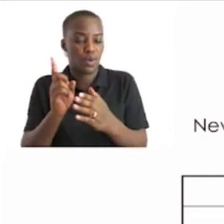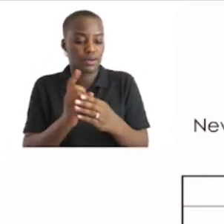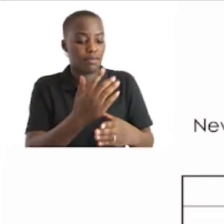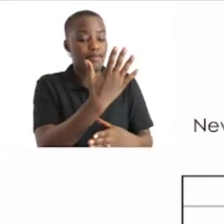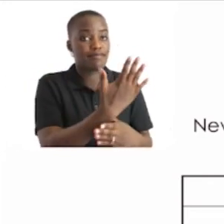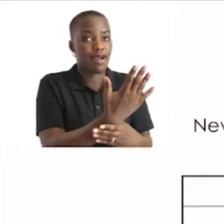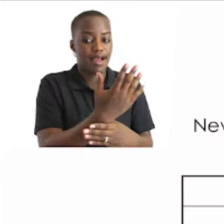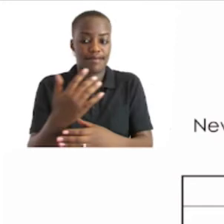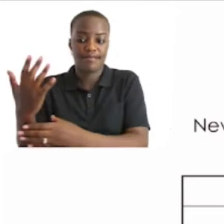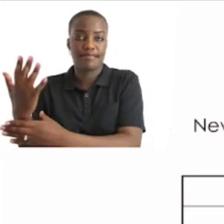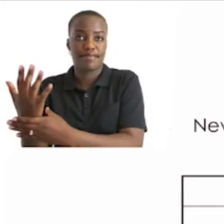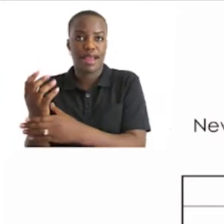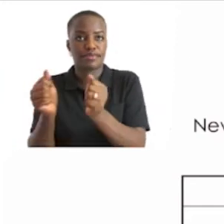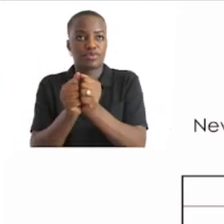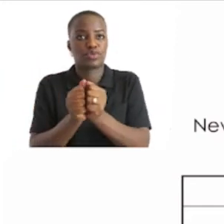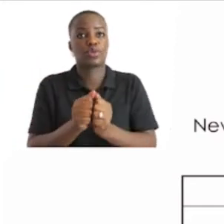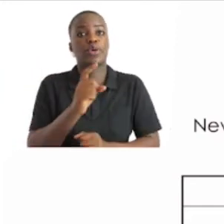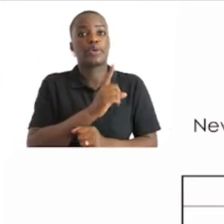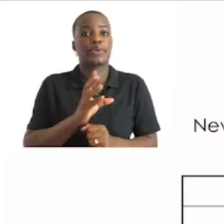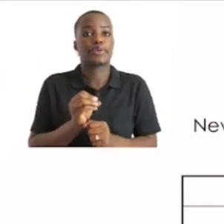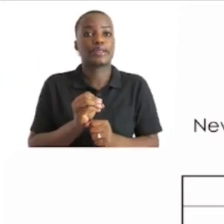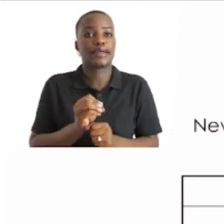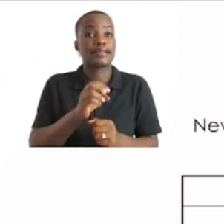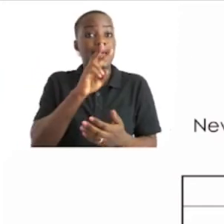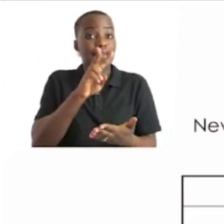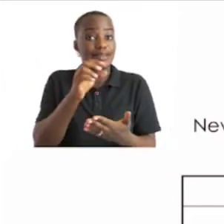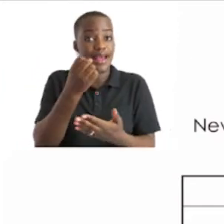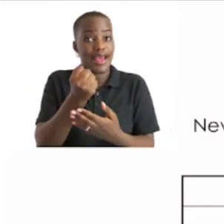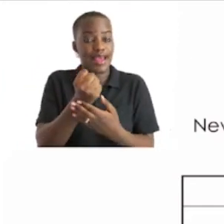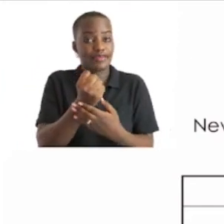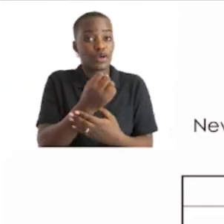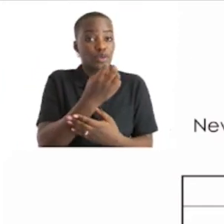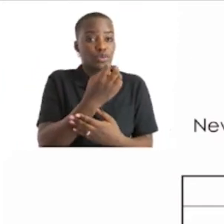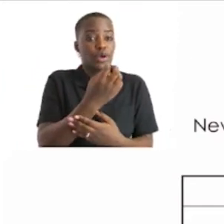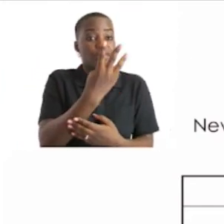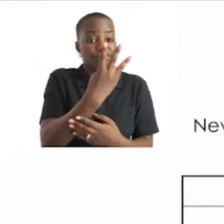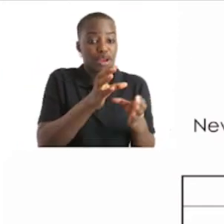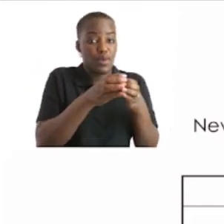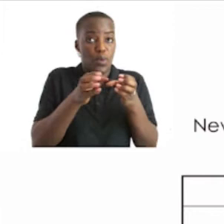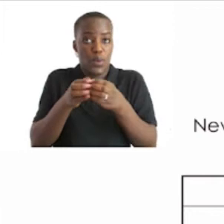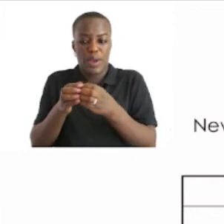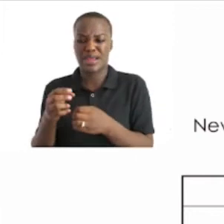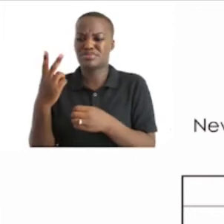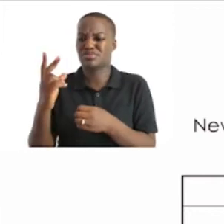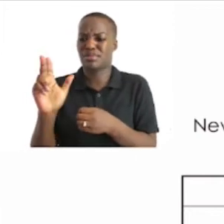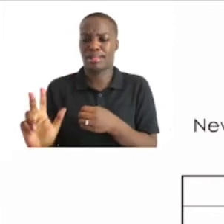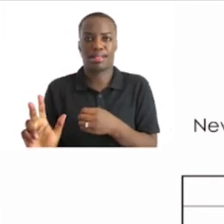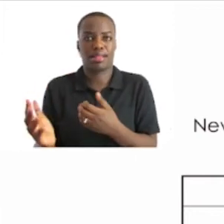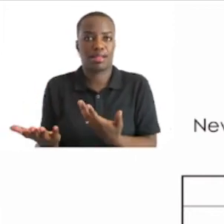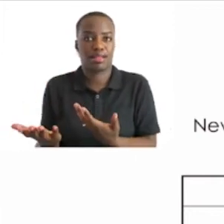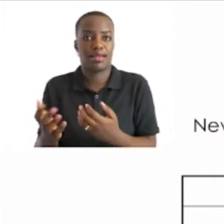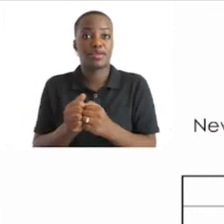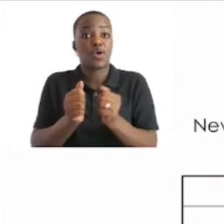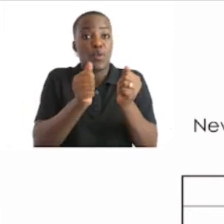10. Reading has 3 bundles and 2 people standing by themselves. So if we